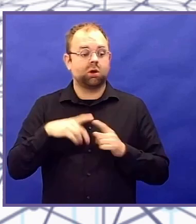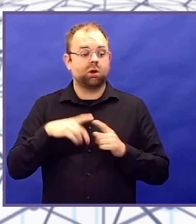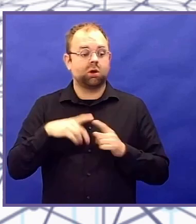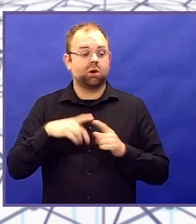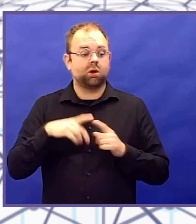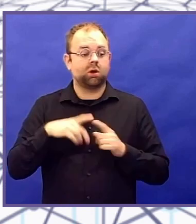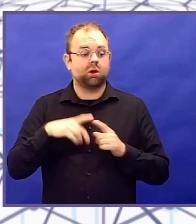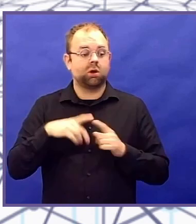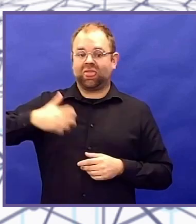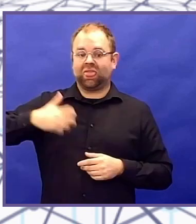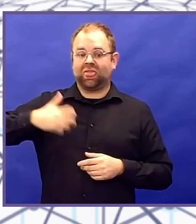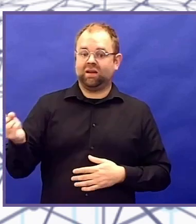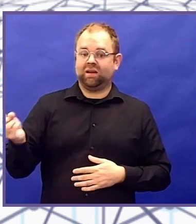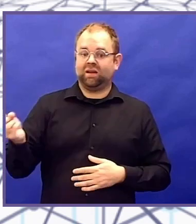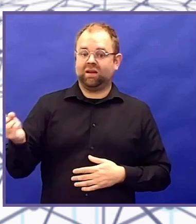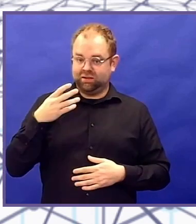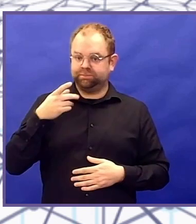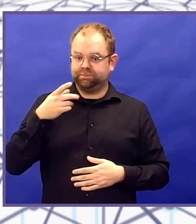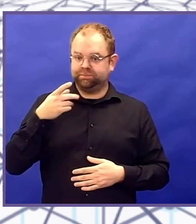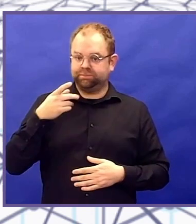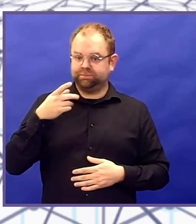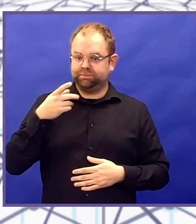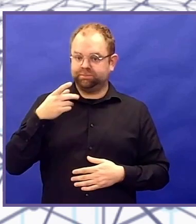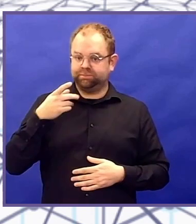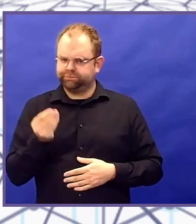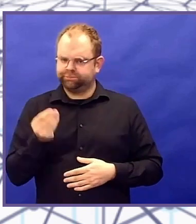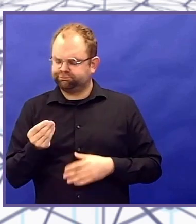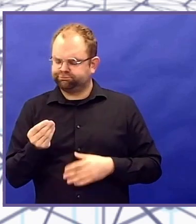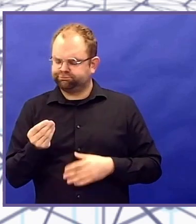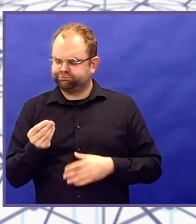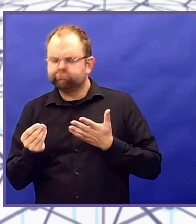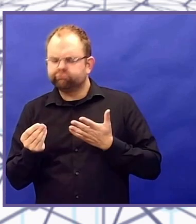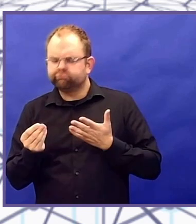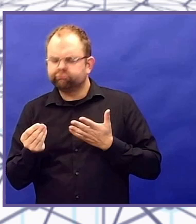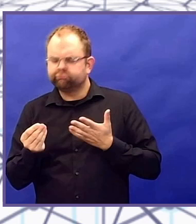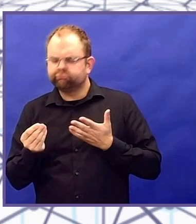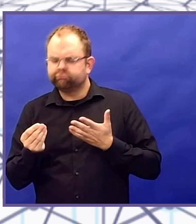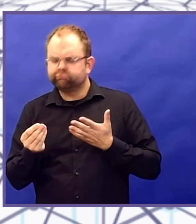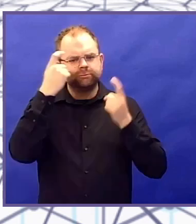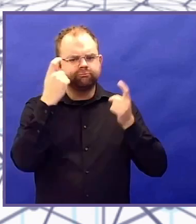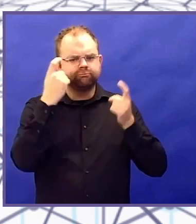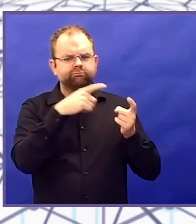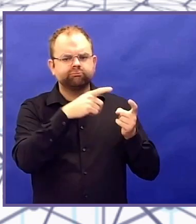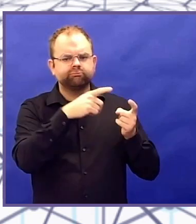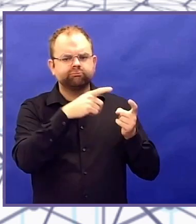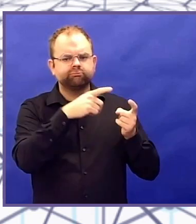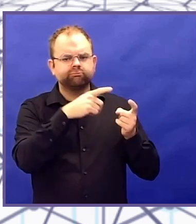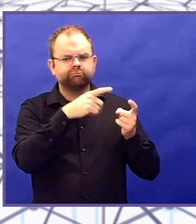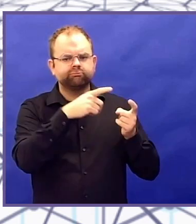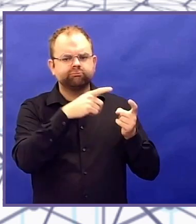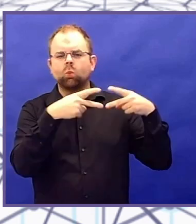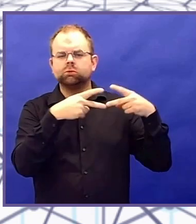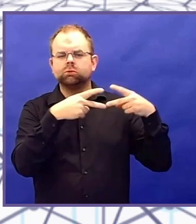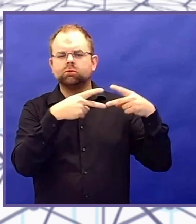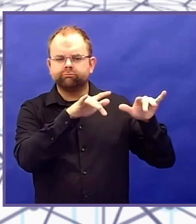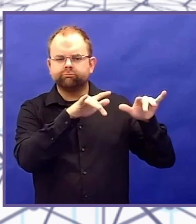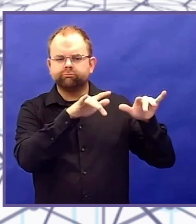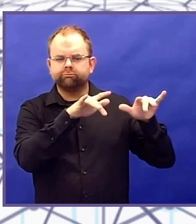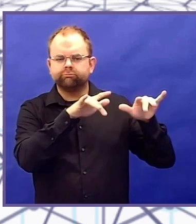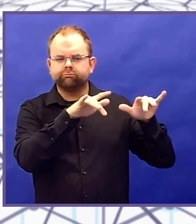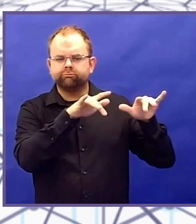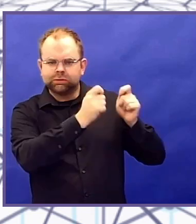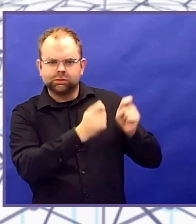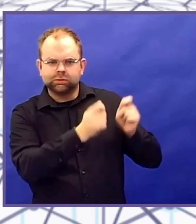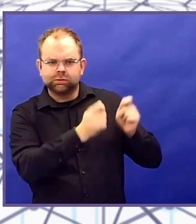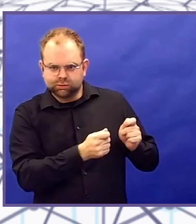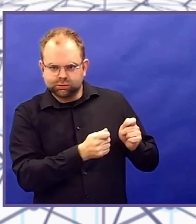on it. And you do that a few million times, and before you know it, you're going to be at the top of your game. And you're